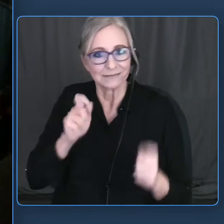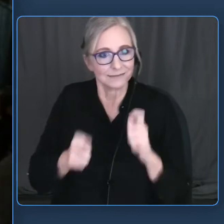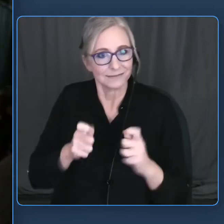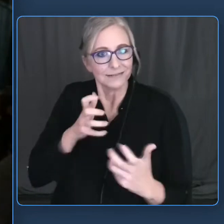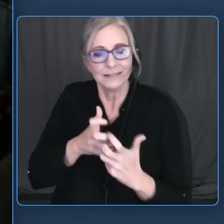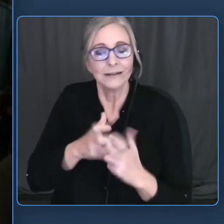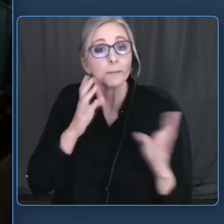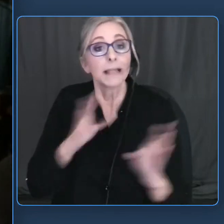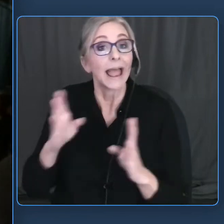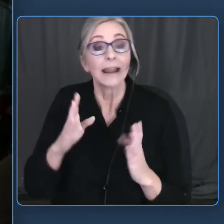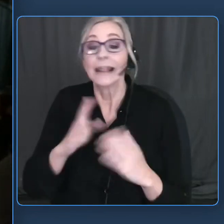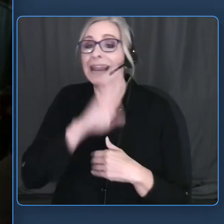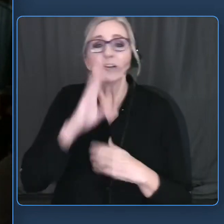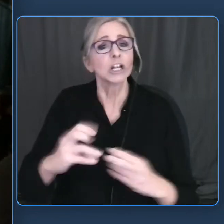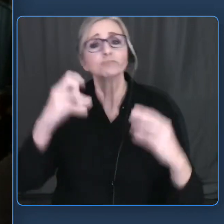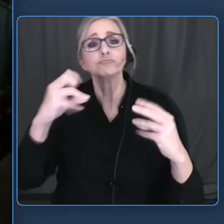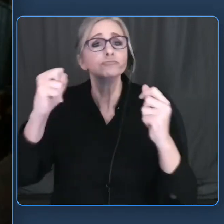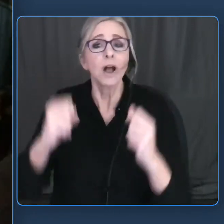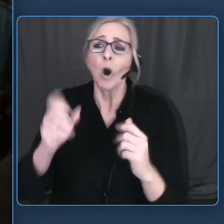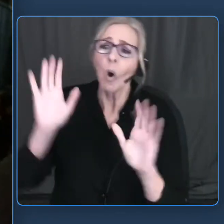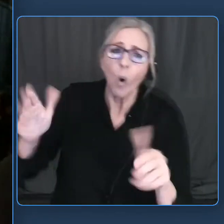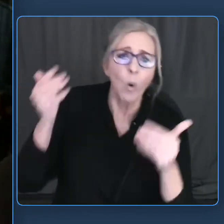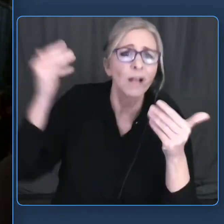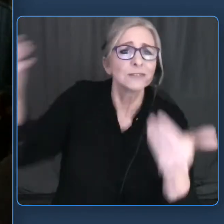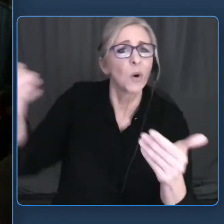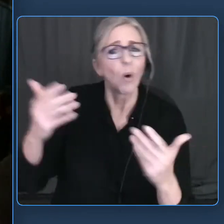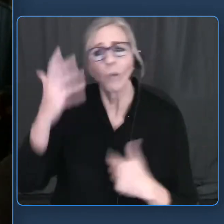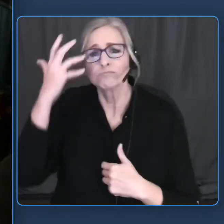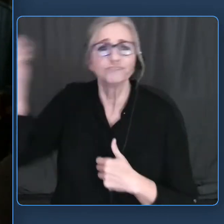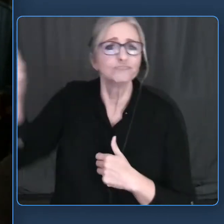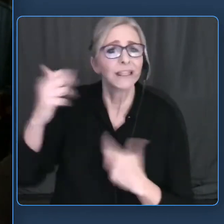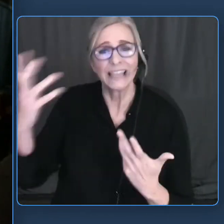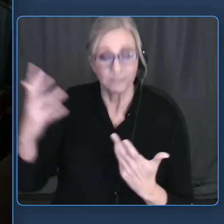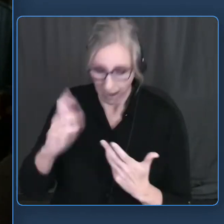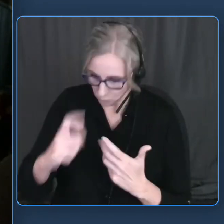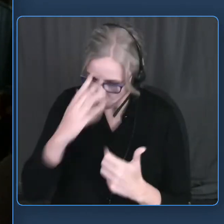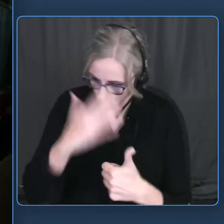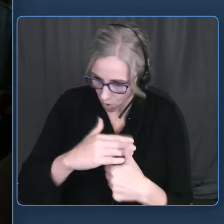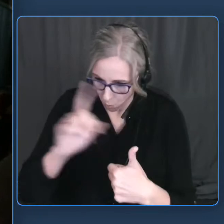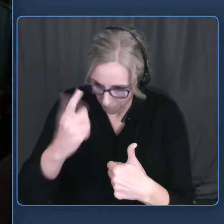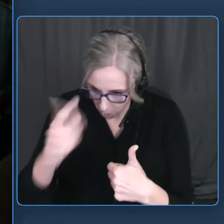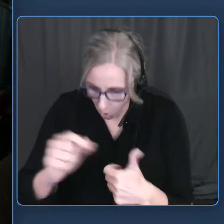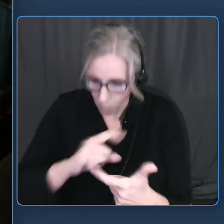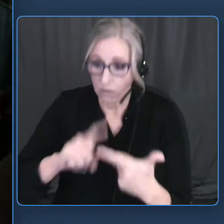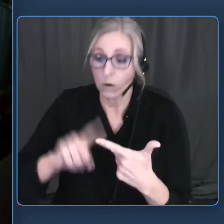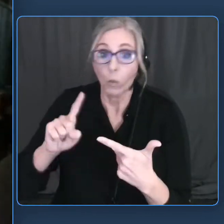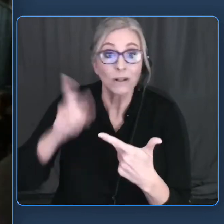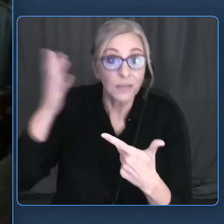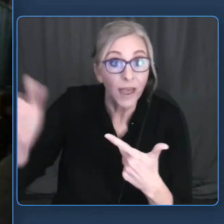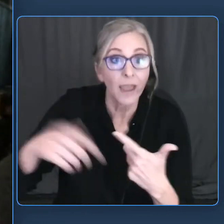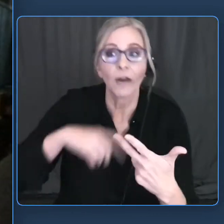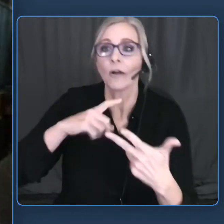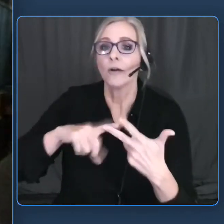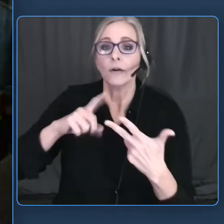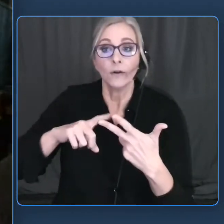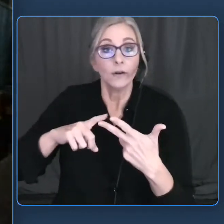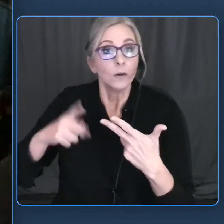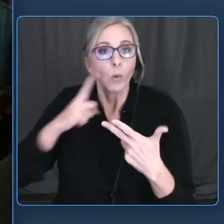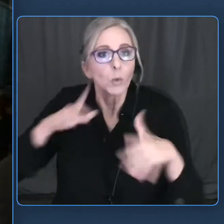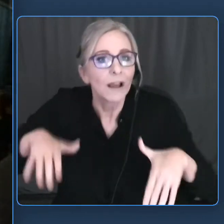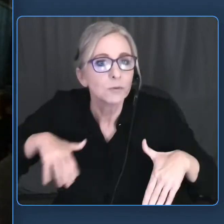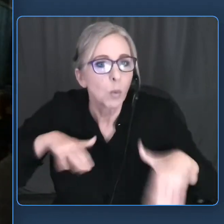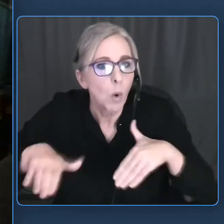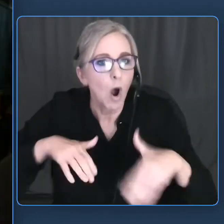just spontaneously go on a trip without knowing, one, where we're going, knowing what's there, knowing what we got to walk or